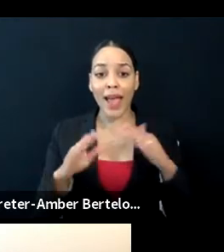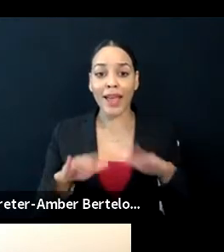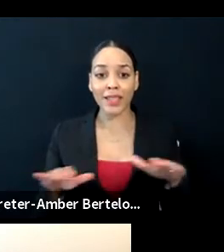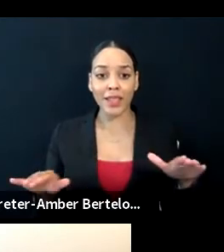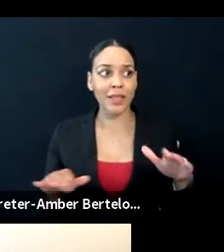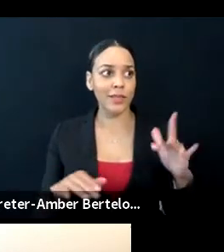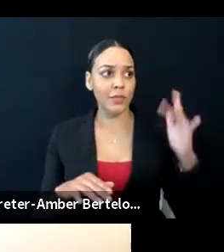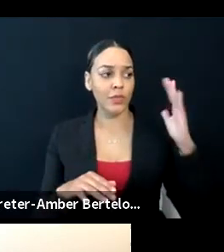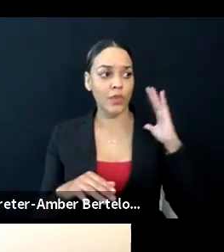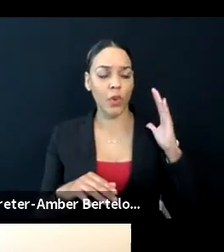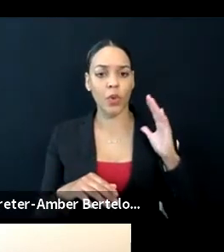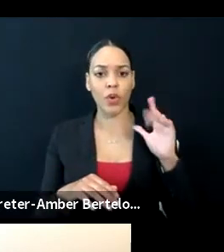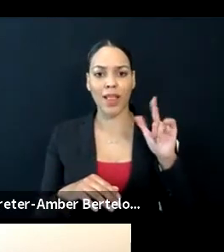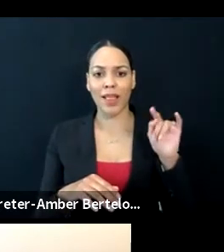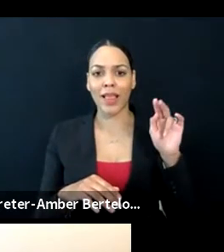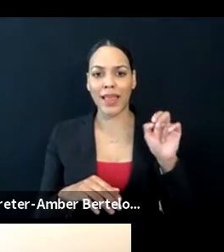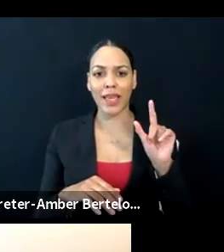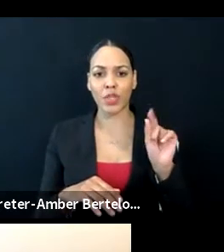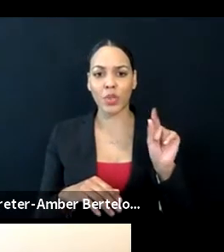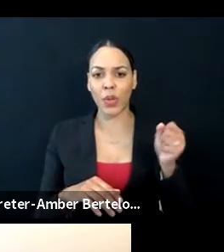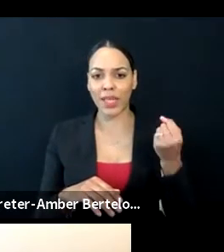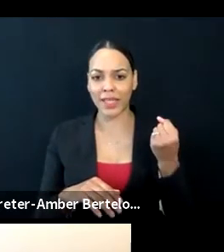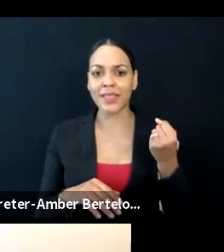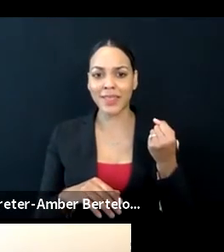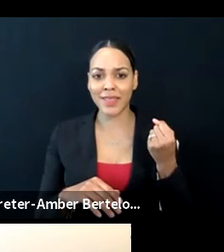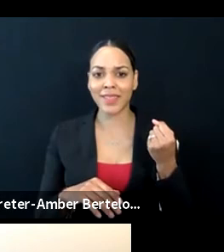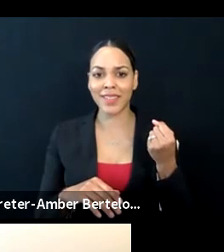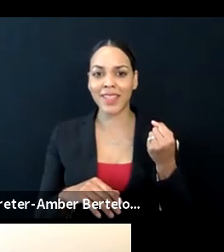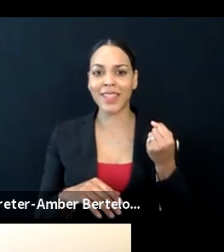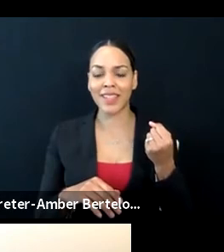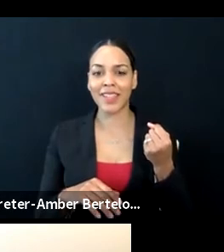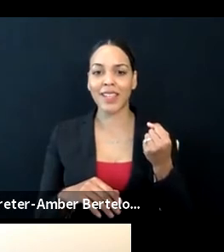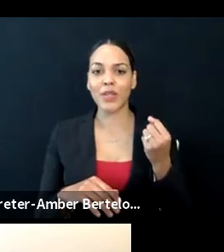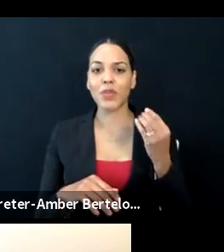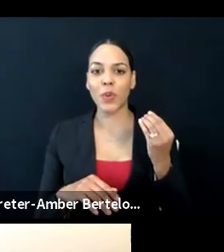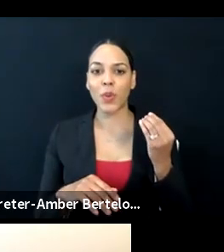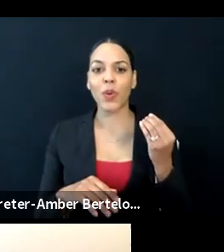late 20s. So I took a big